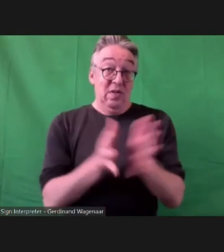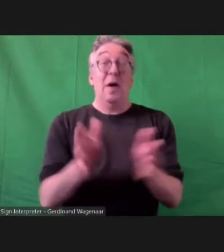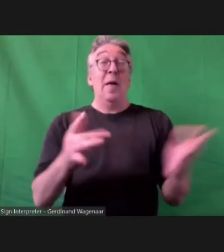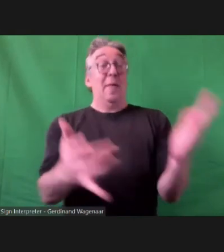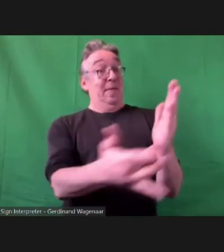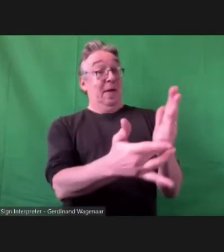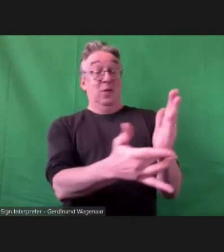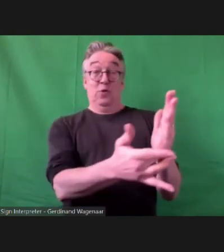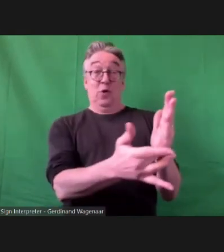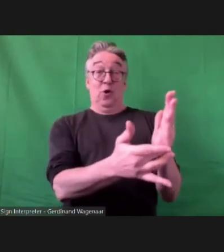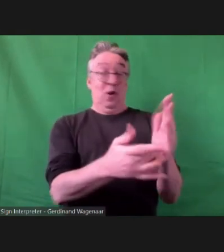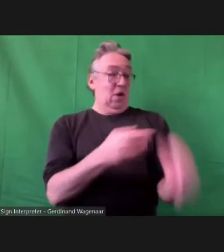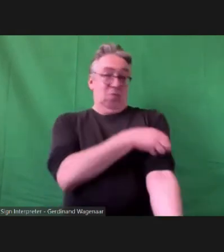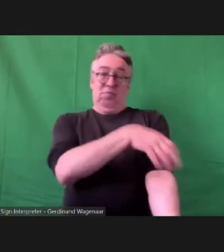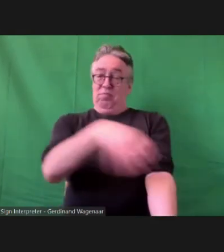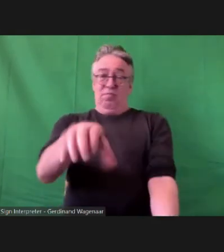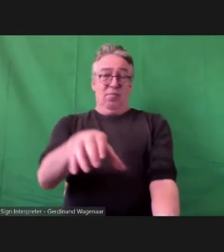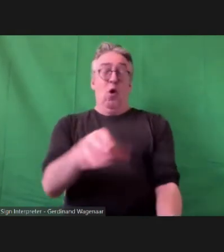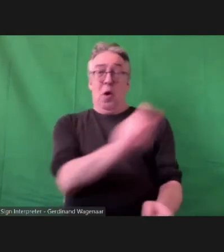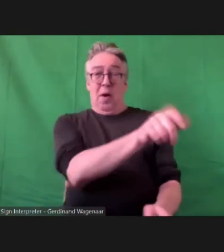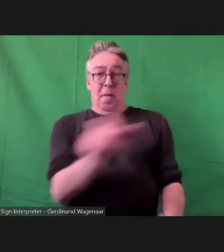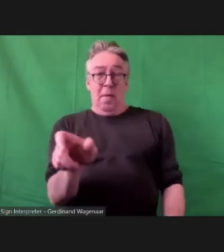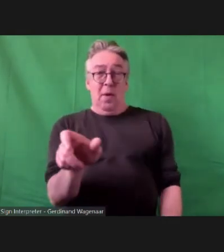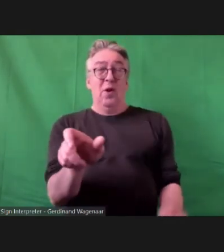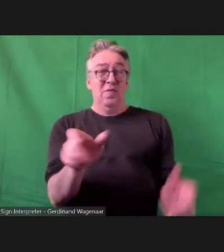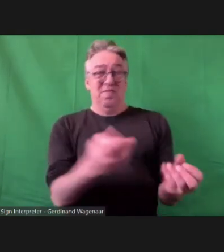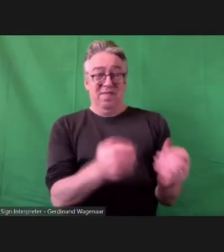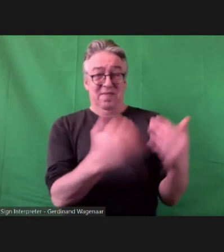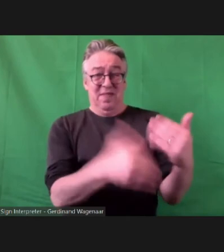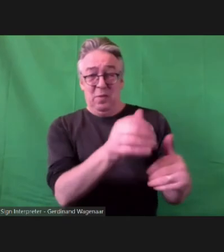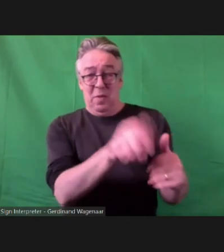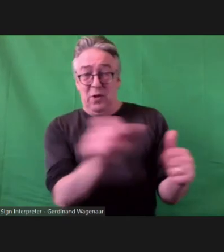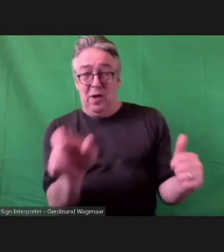all persons with disabilities, including people with significant communication